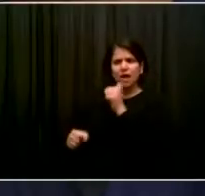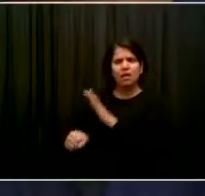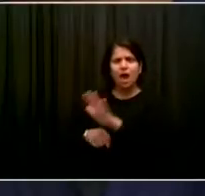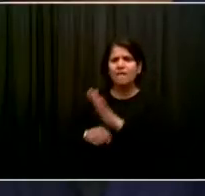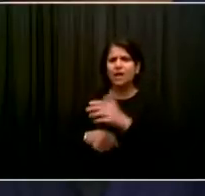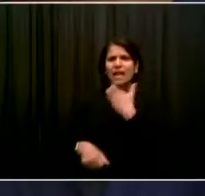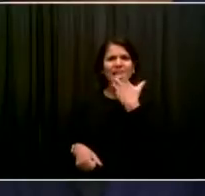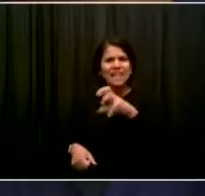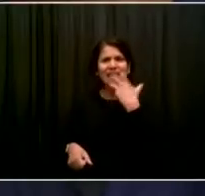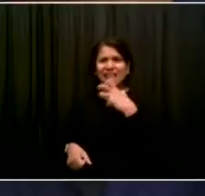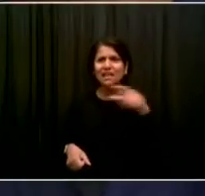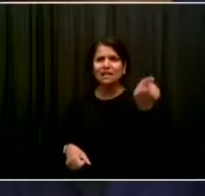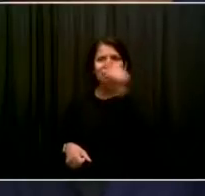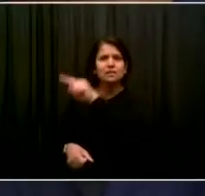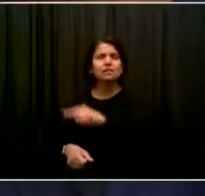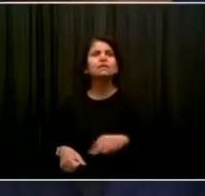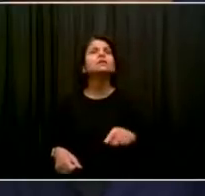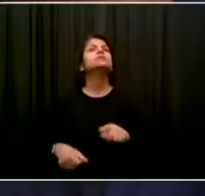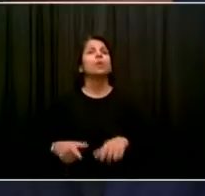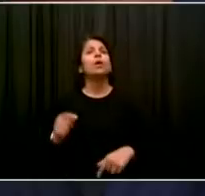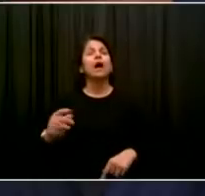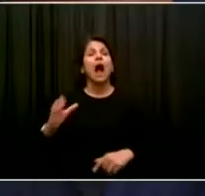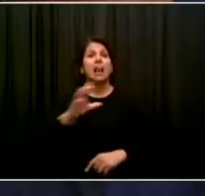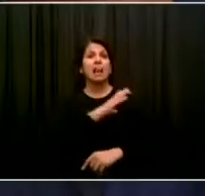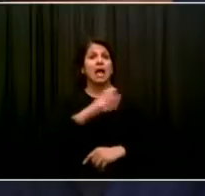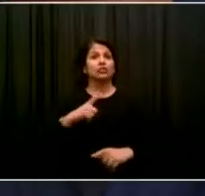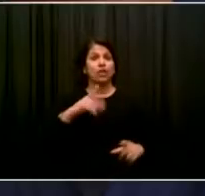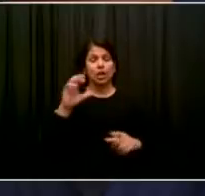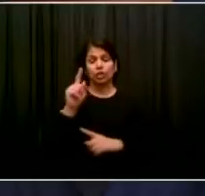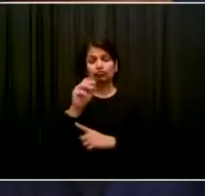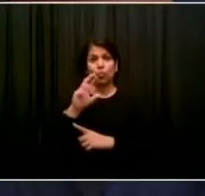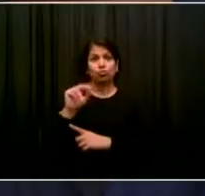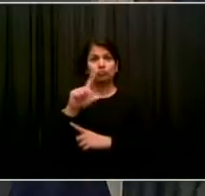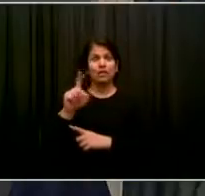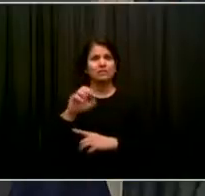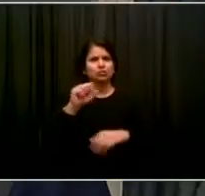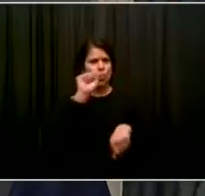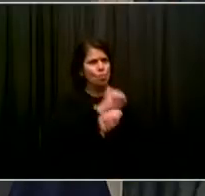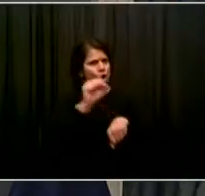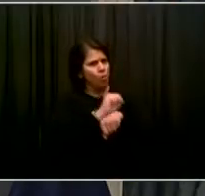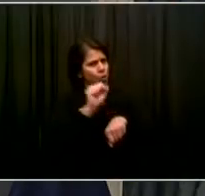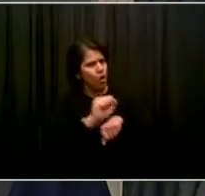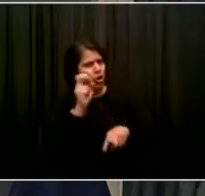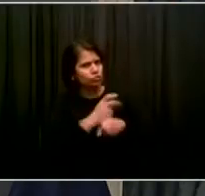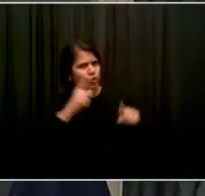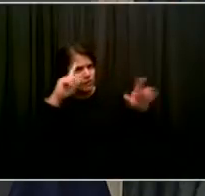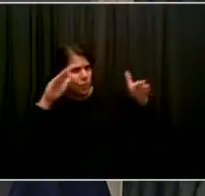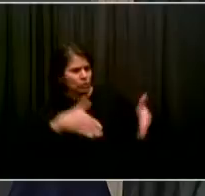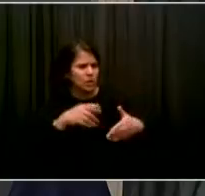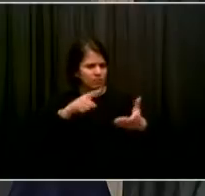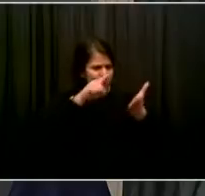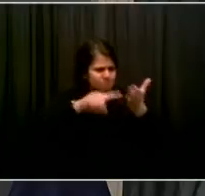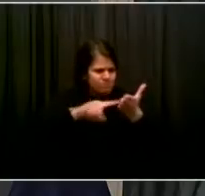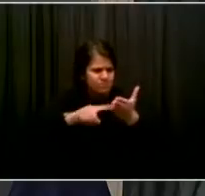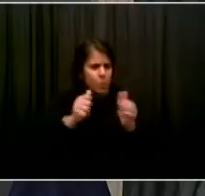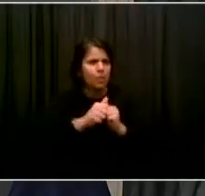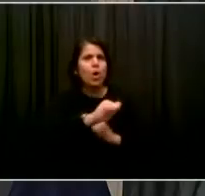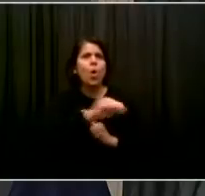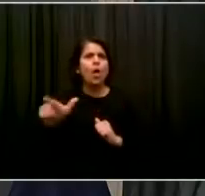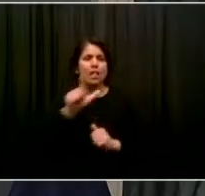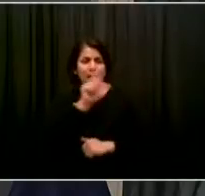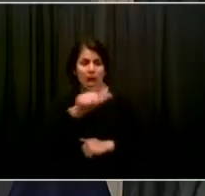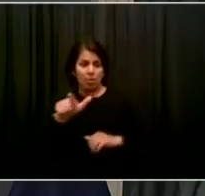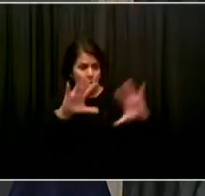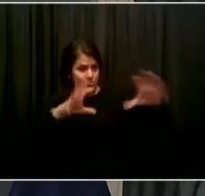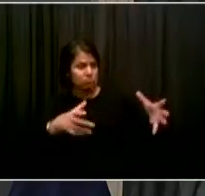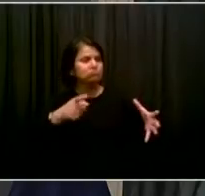that technology are in the homes that are needed. We have time for one more question here in the room for off-topic. Hi,